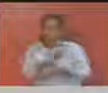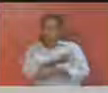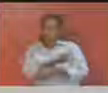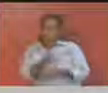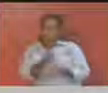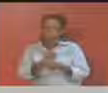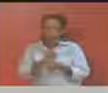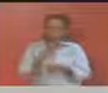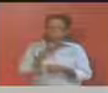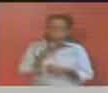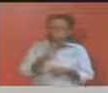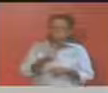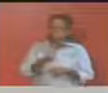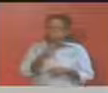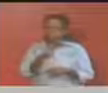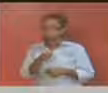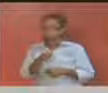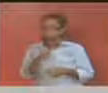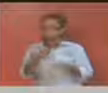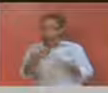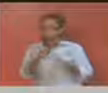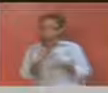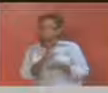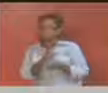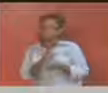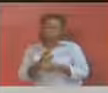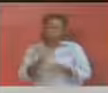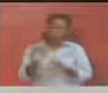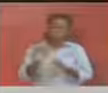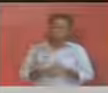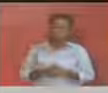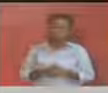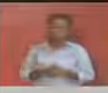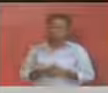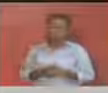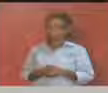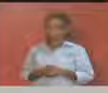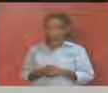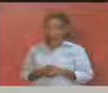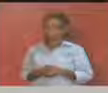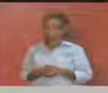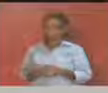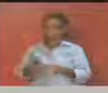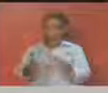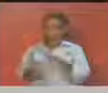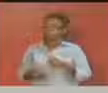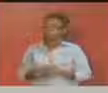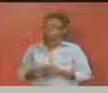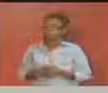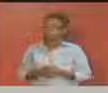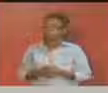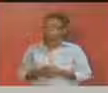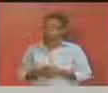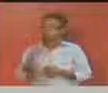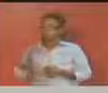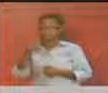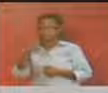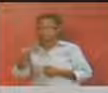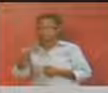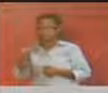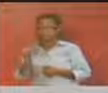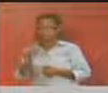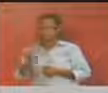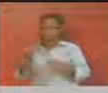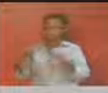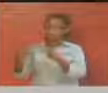components therein are what is intended as well. So it's a very rigorous process, and it requires on-the-ground assessment. So not every plant